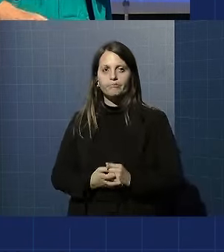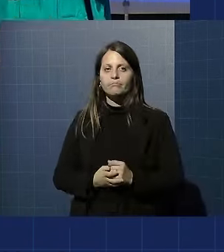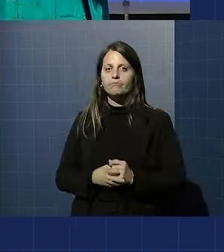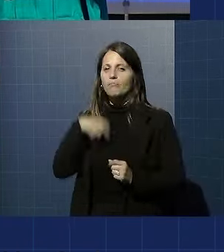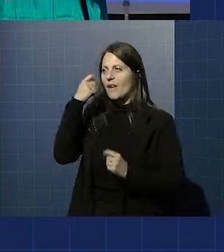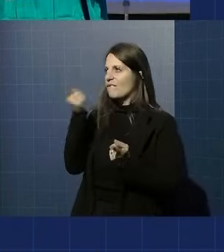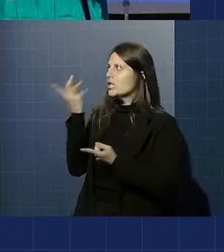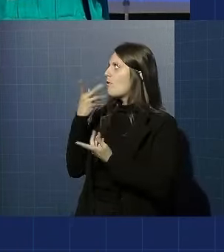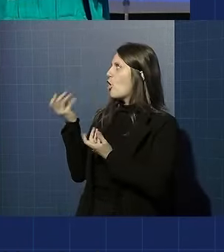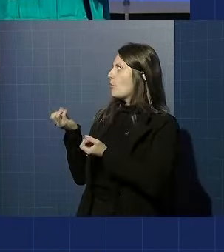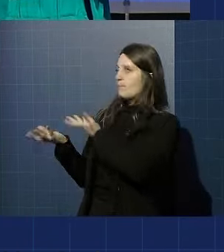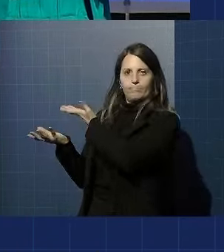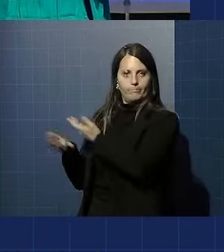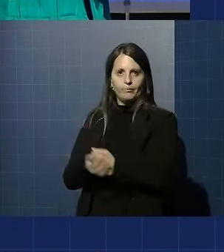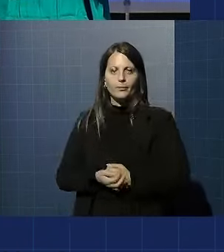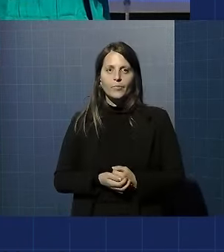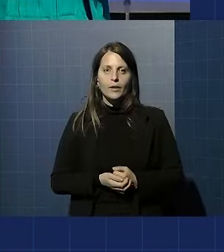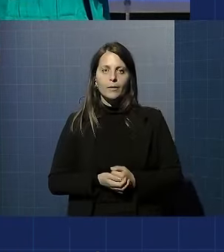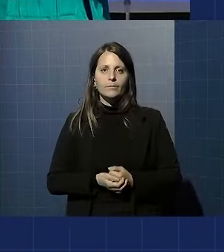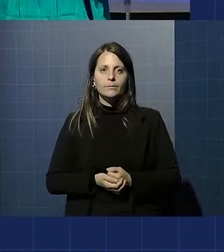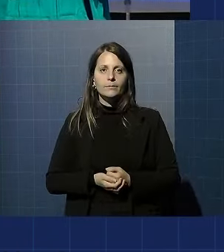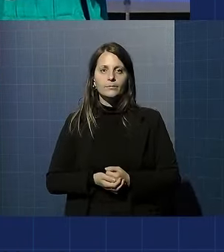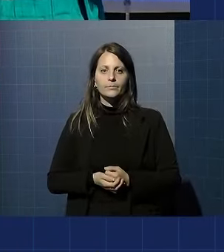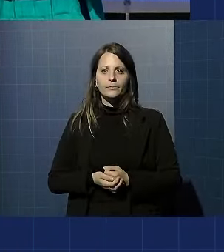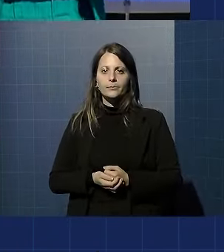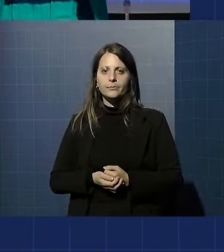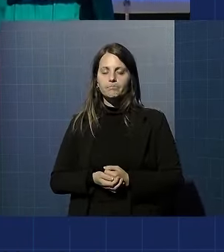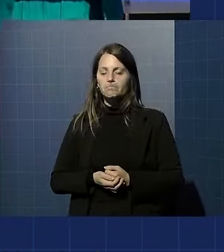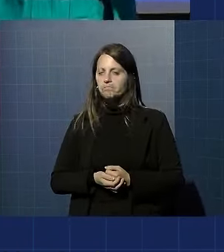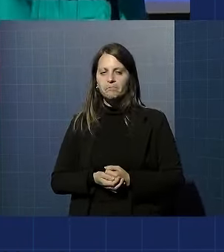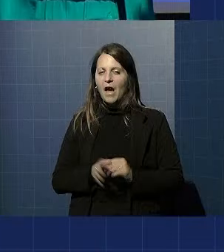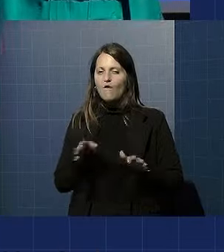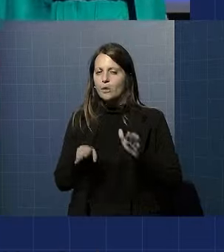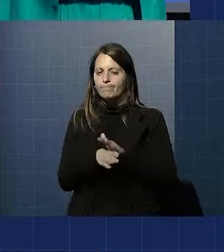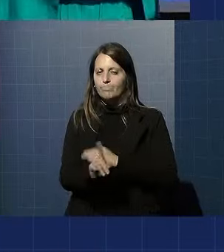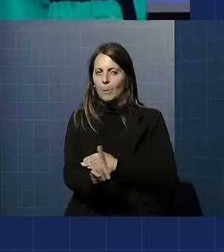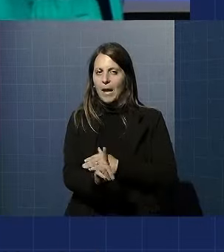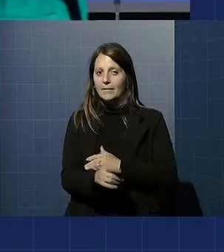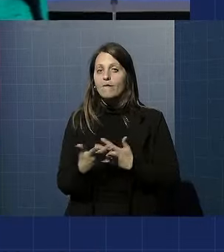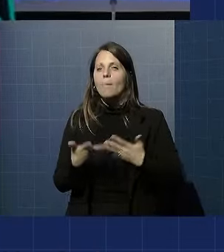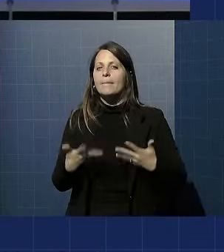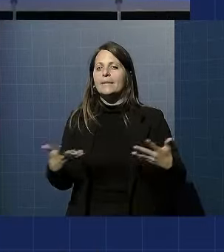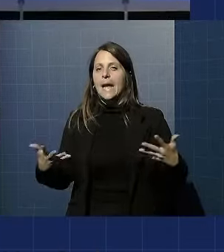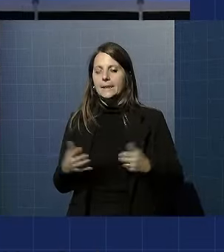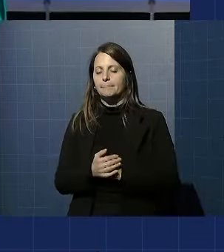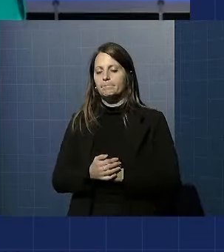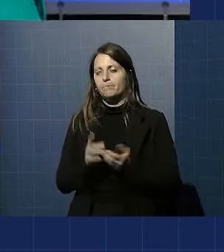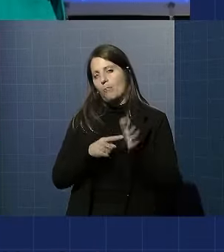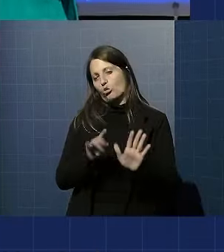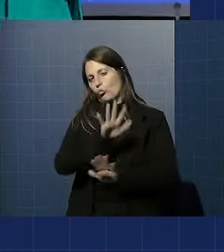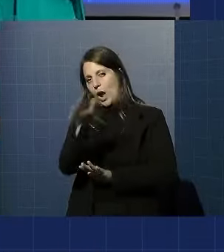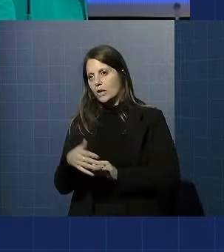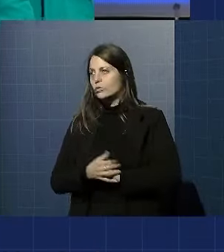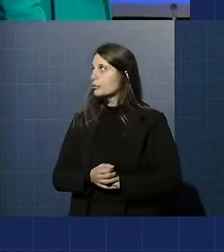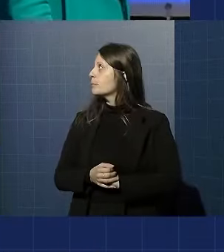Yeah. No, the video is too big. Wait, I show you this then. This is my colleague who runs the parabolic flights